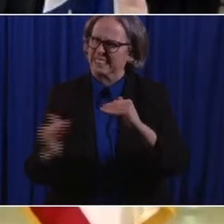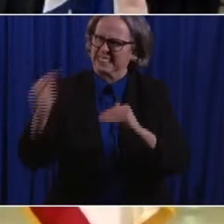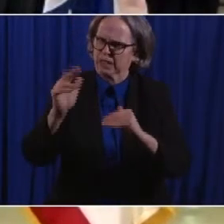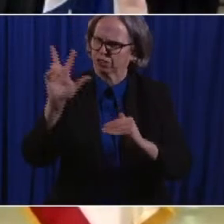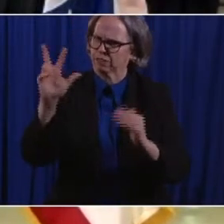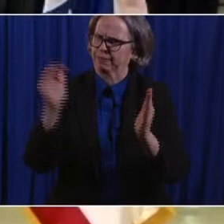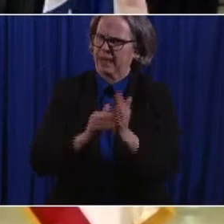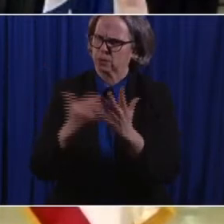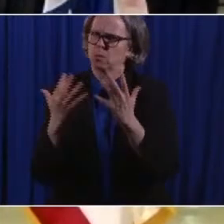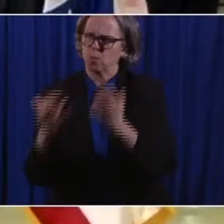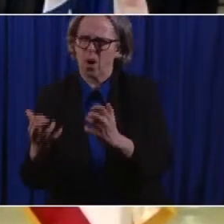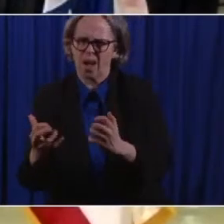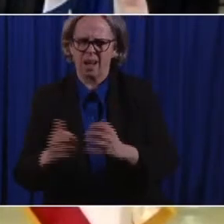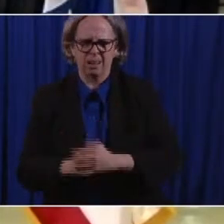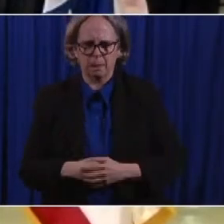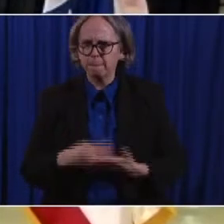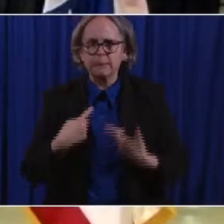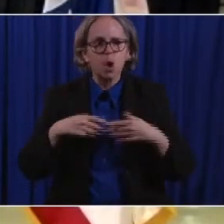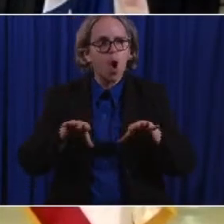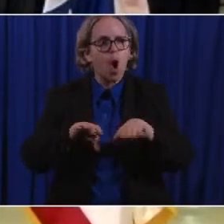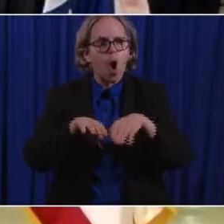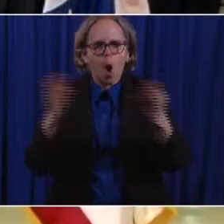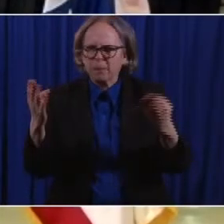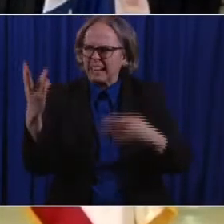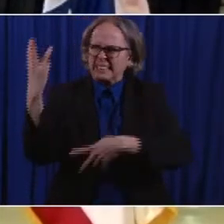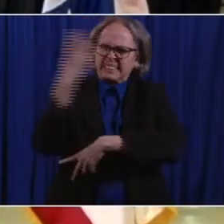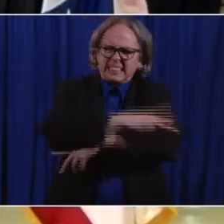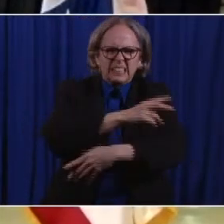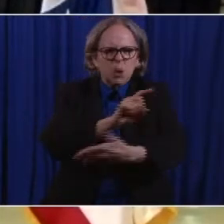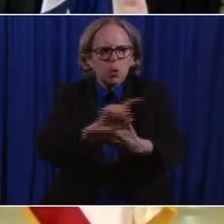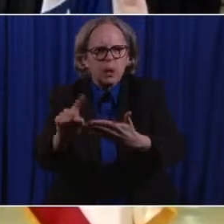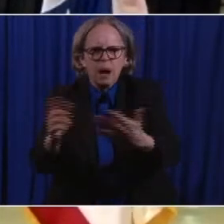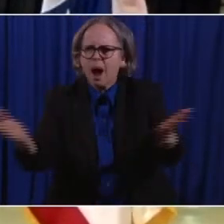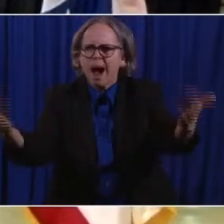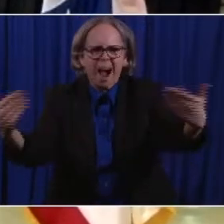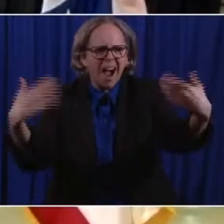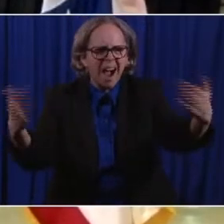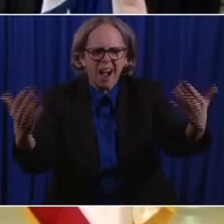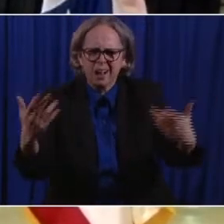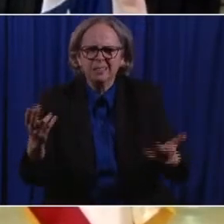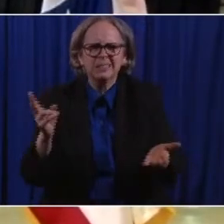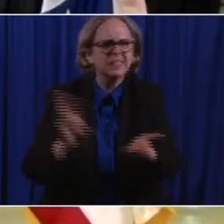This is open 6 days a week, and if you want to sign up, you go to